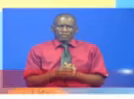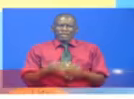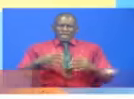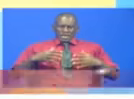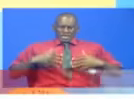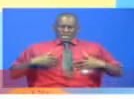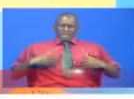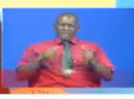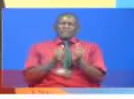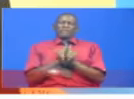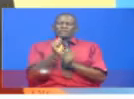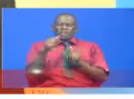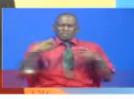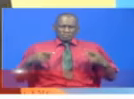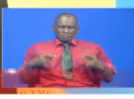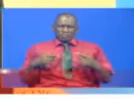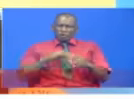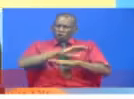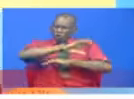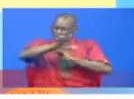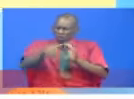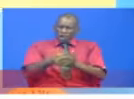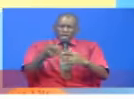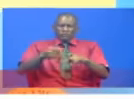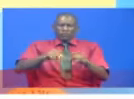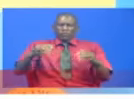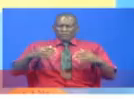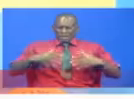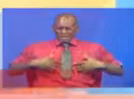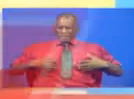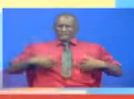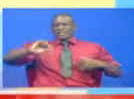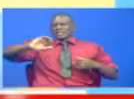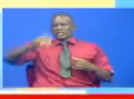Garissa's 15 cases are all from Garissa town.